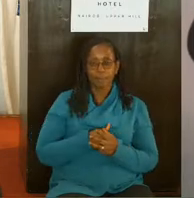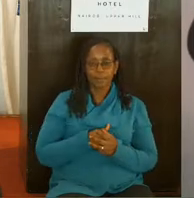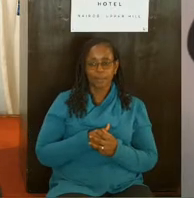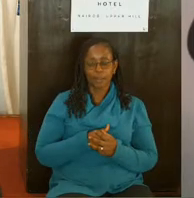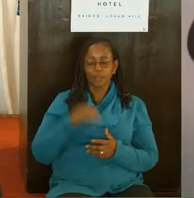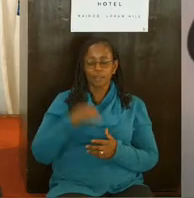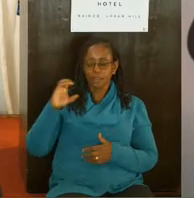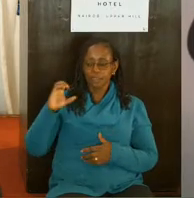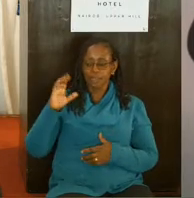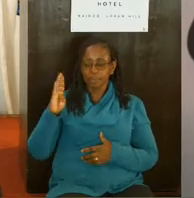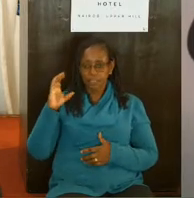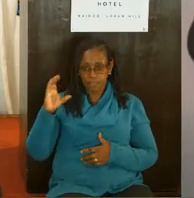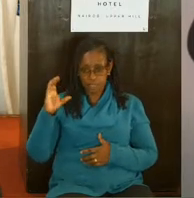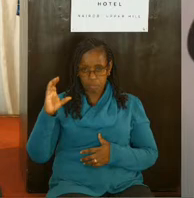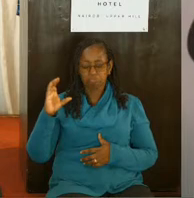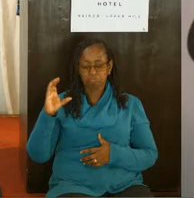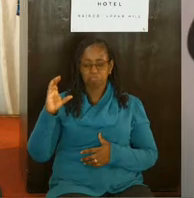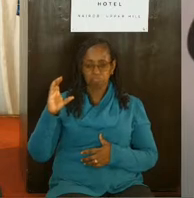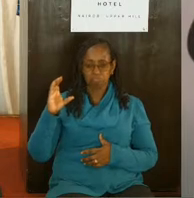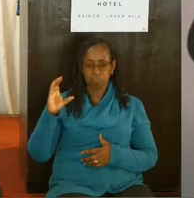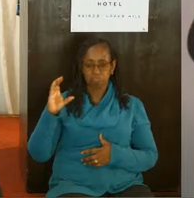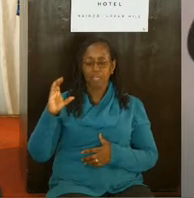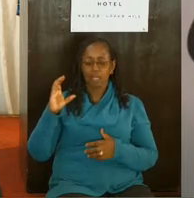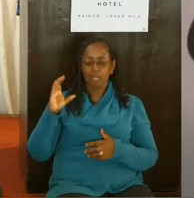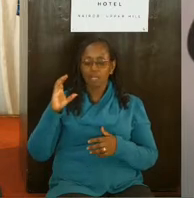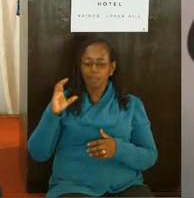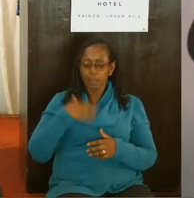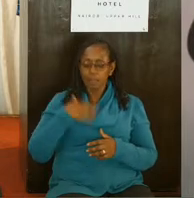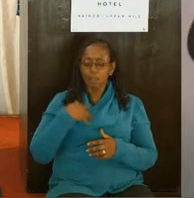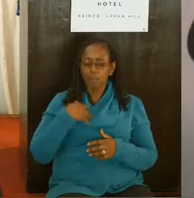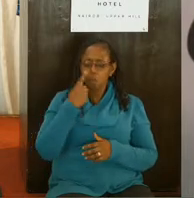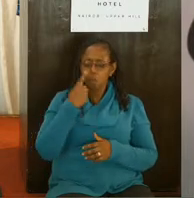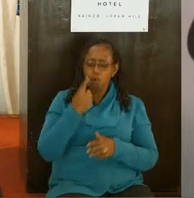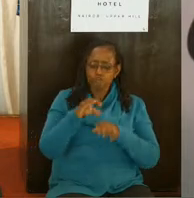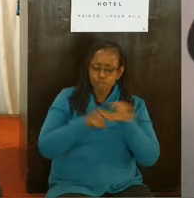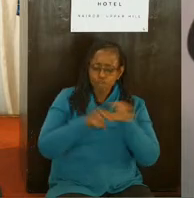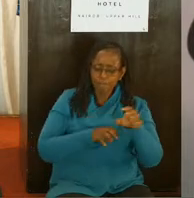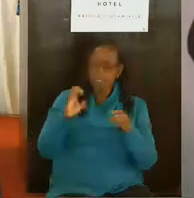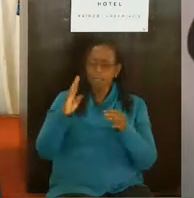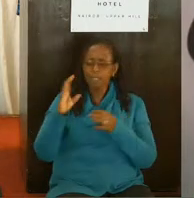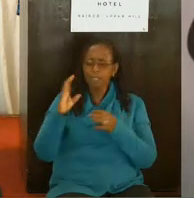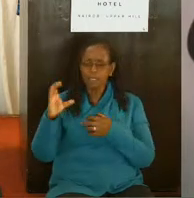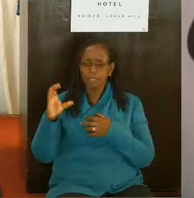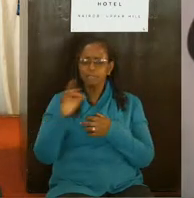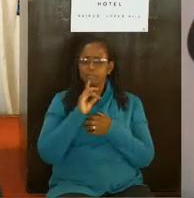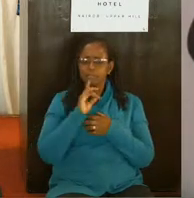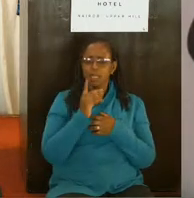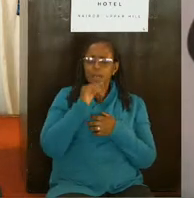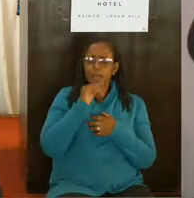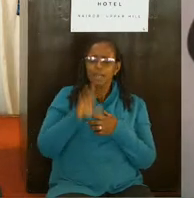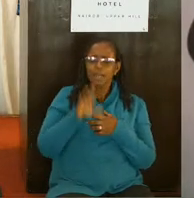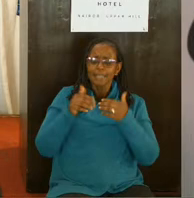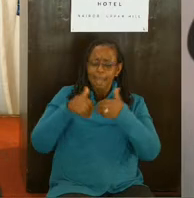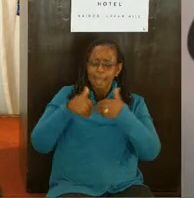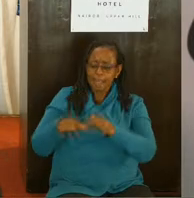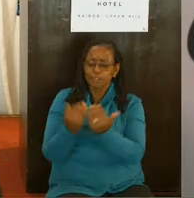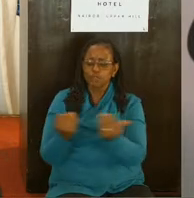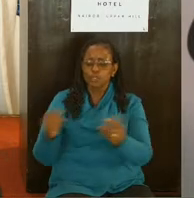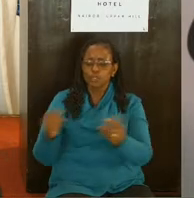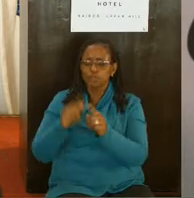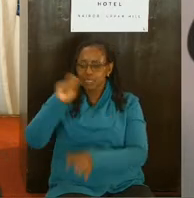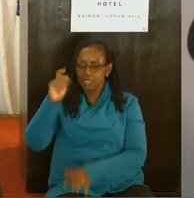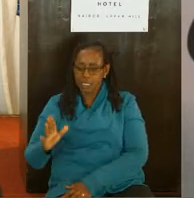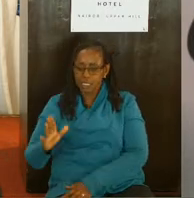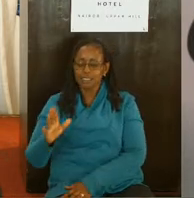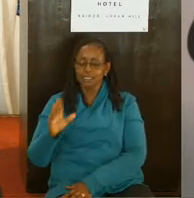CBC you know drafters said that parents have left the children to the teachers so